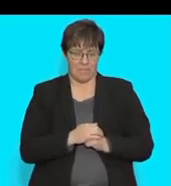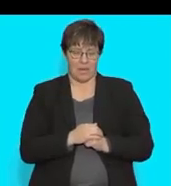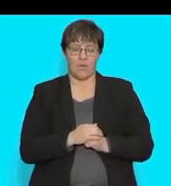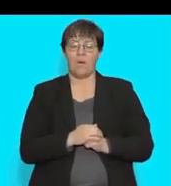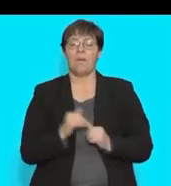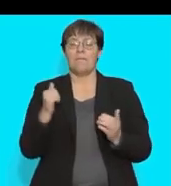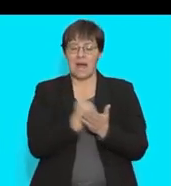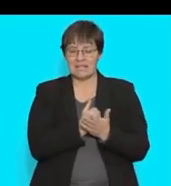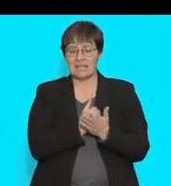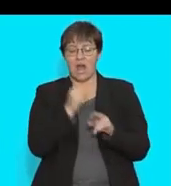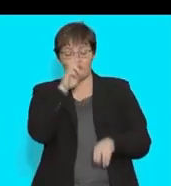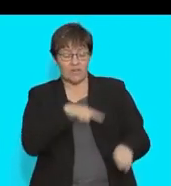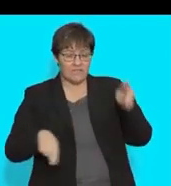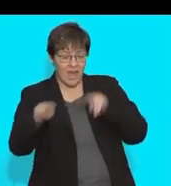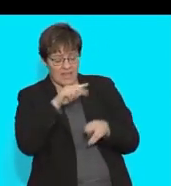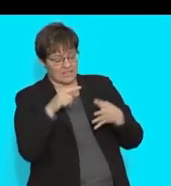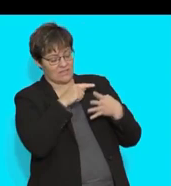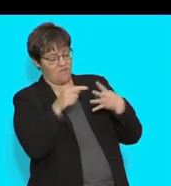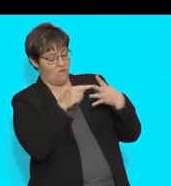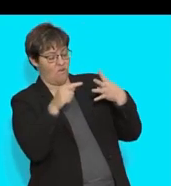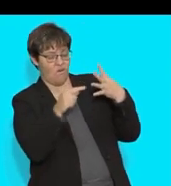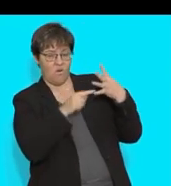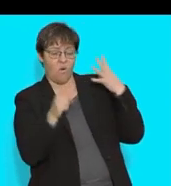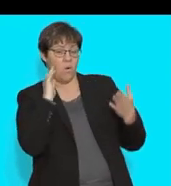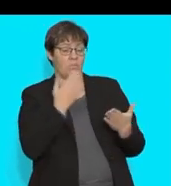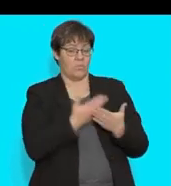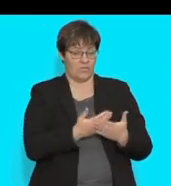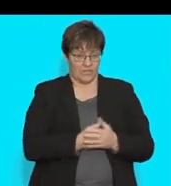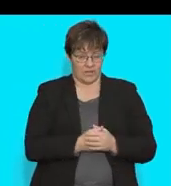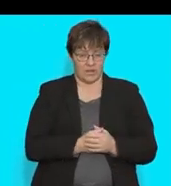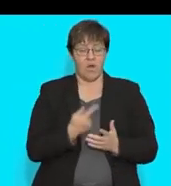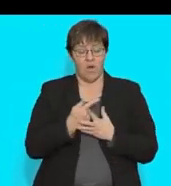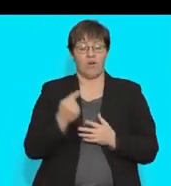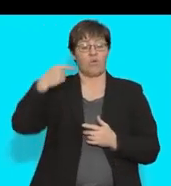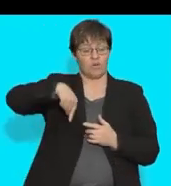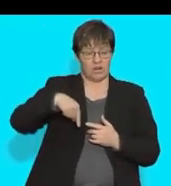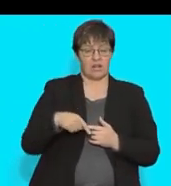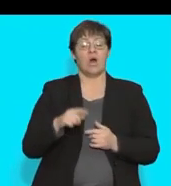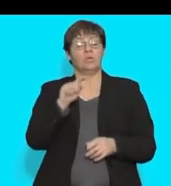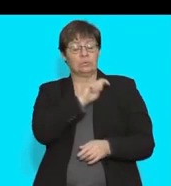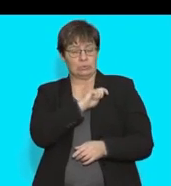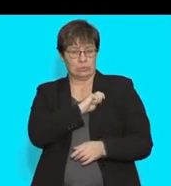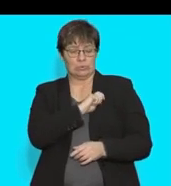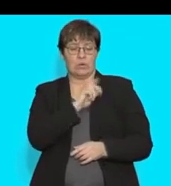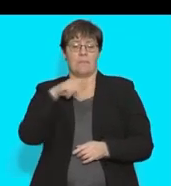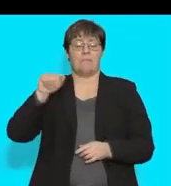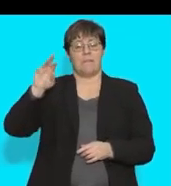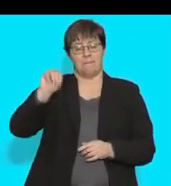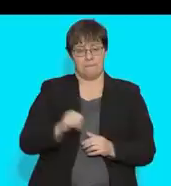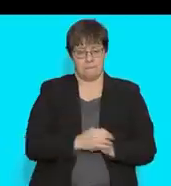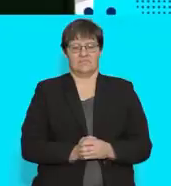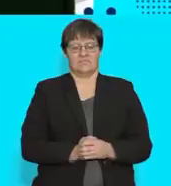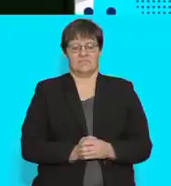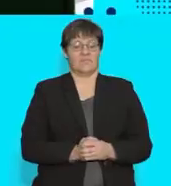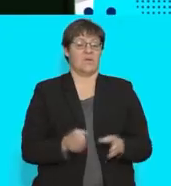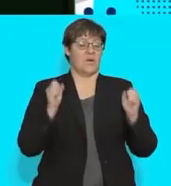I said you need to revise the 4 ways of proving that a quadrilateral is a